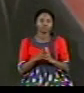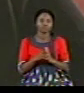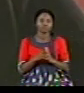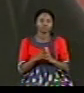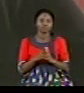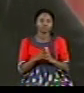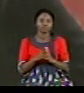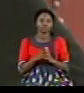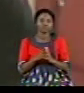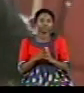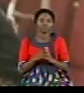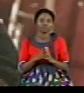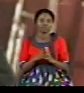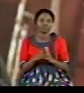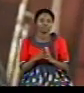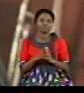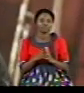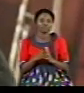Hotel me.